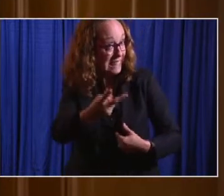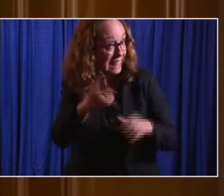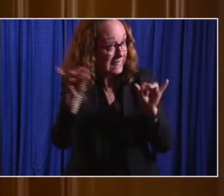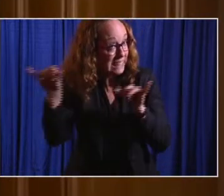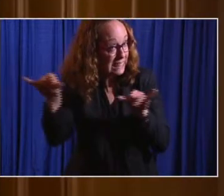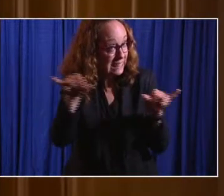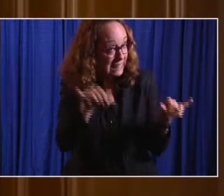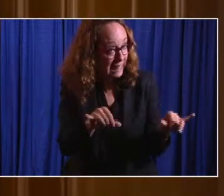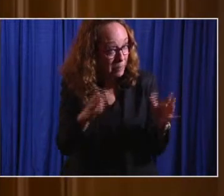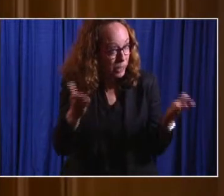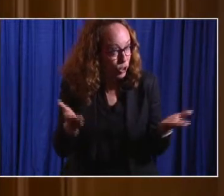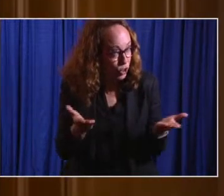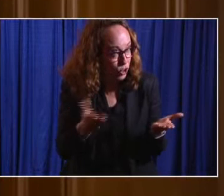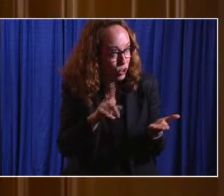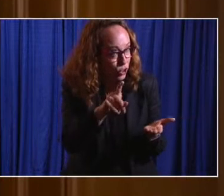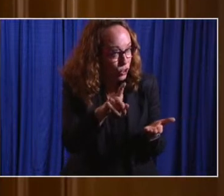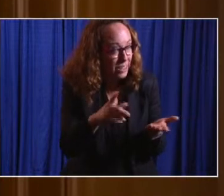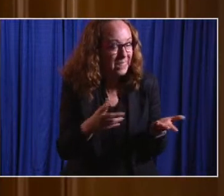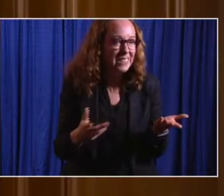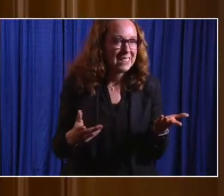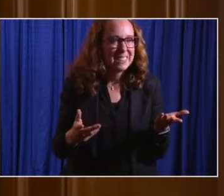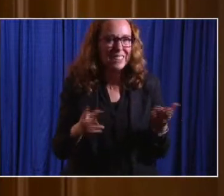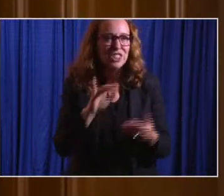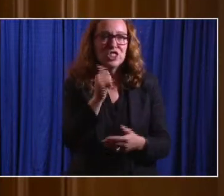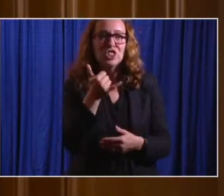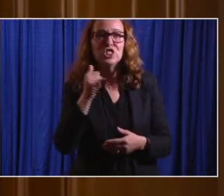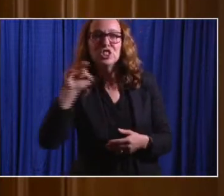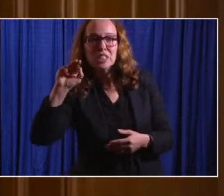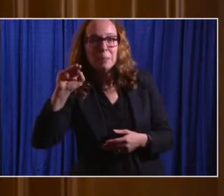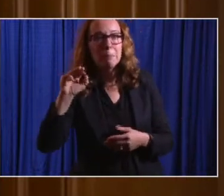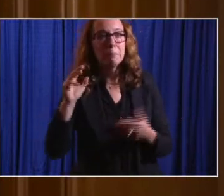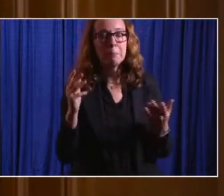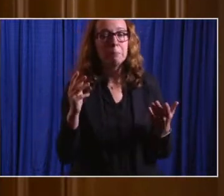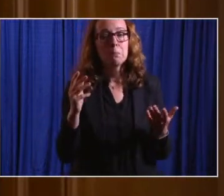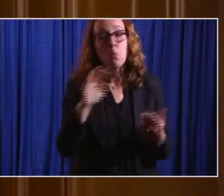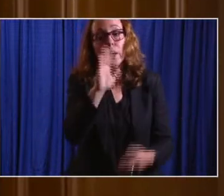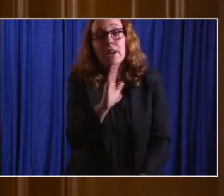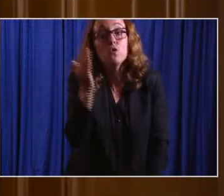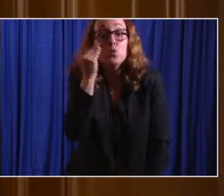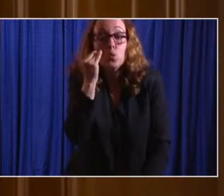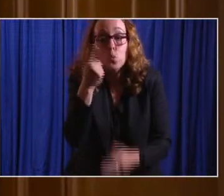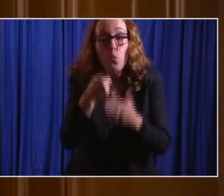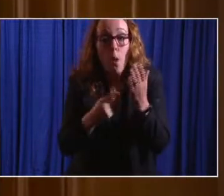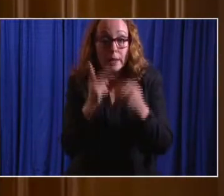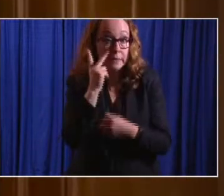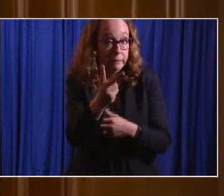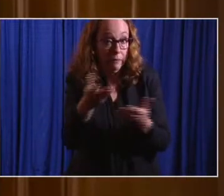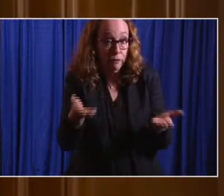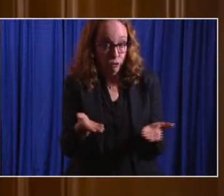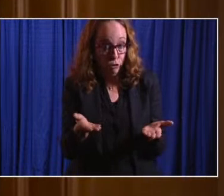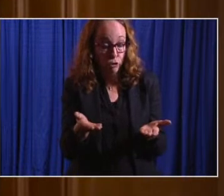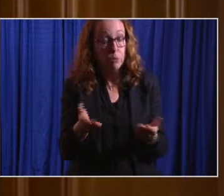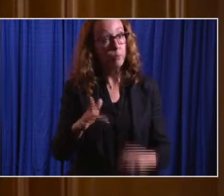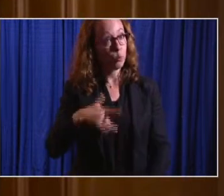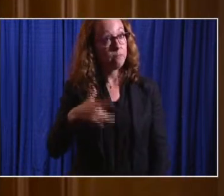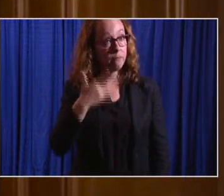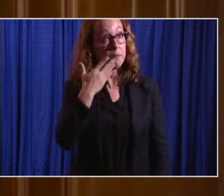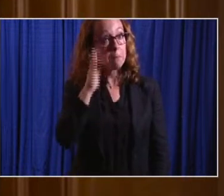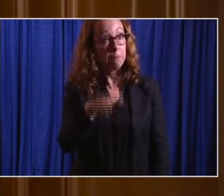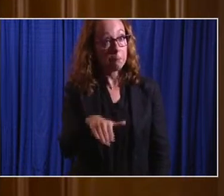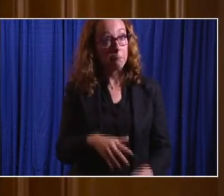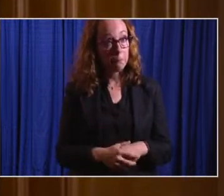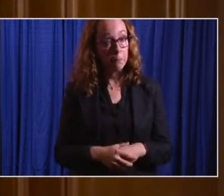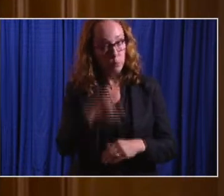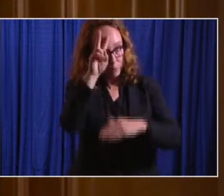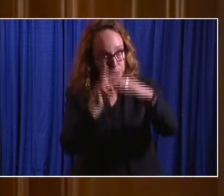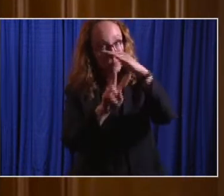Jim, I think that we didn't know what we could see here for sure, but we did feel it could be bad. And the experts